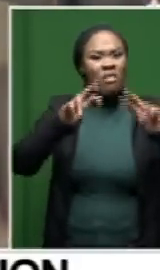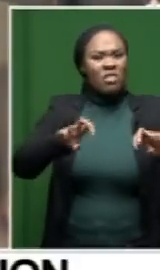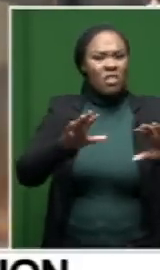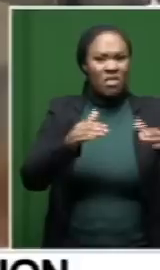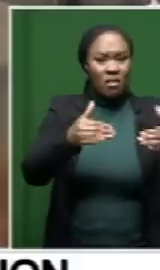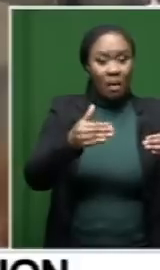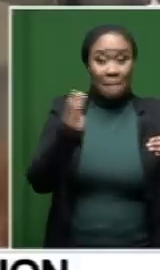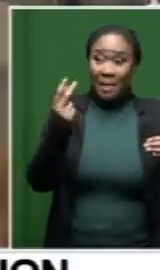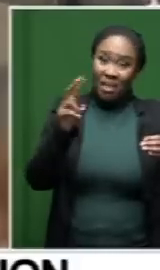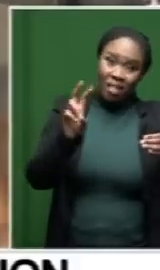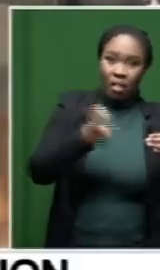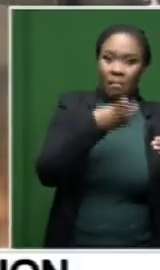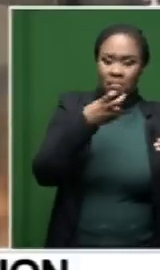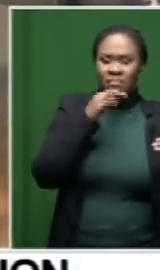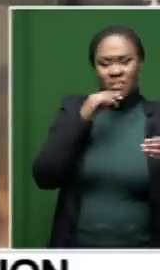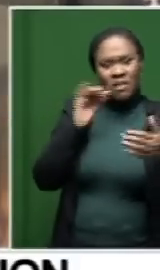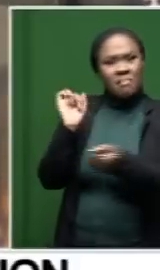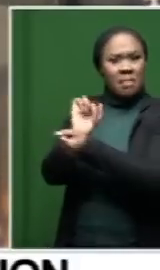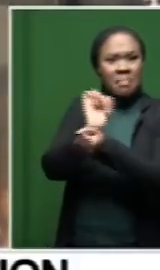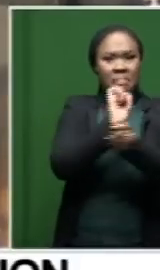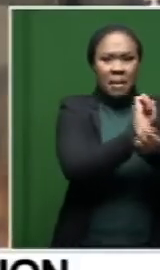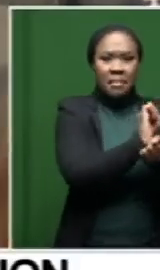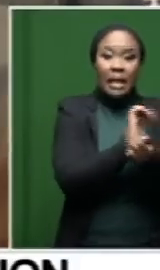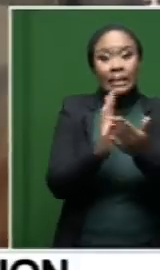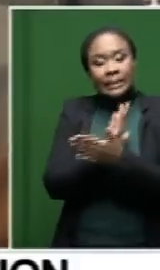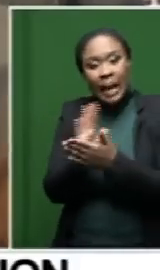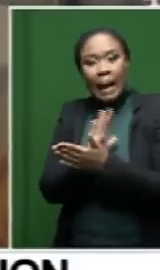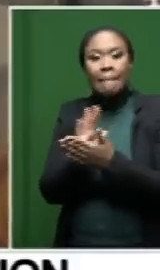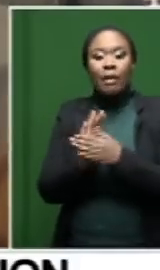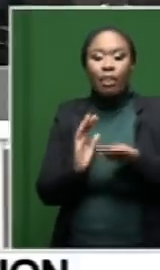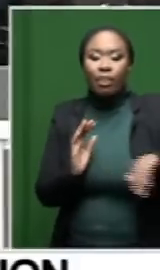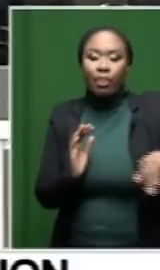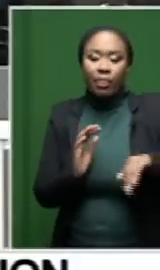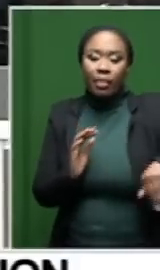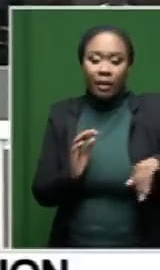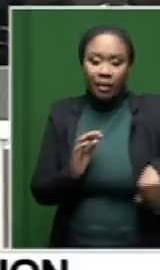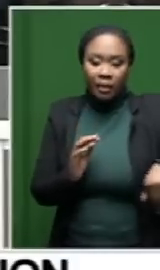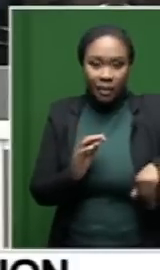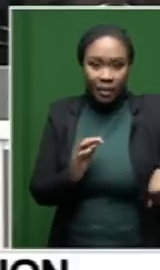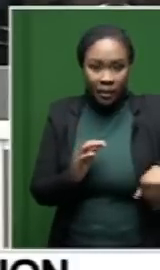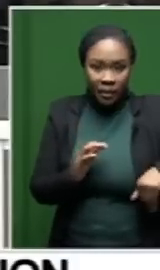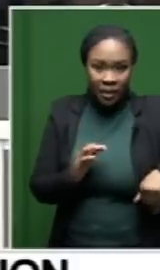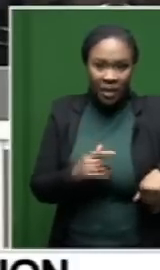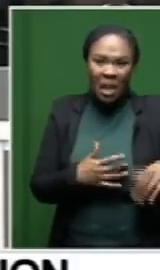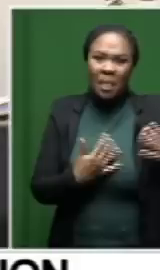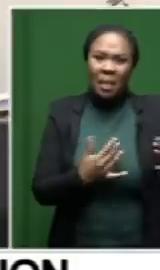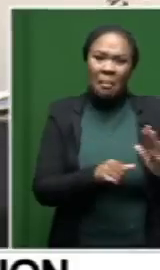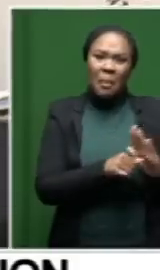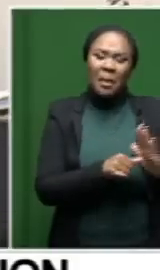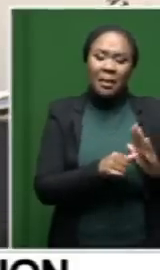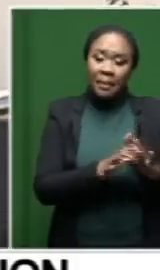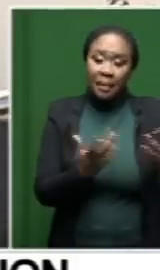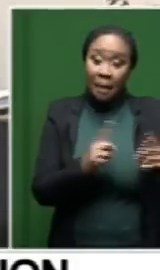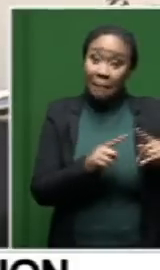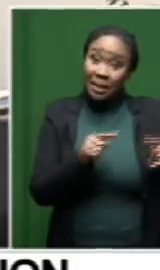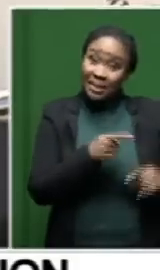would say, I don't like the term, but low-hanging fruits. And they may not be the direct outcome of the report, but